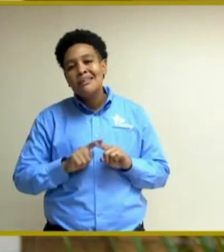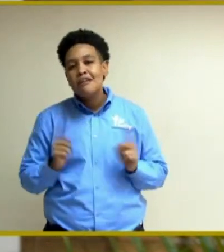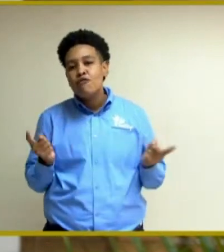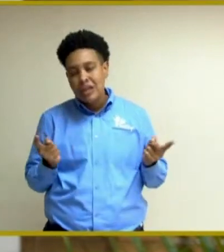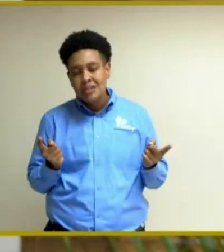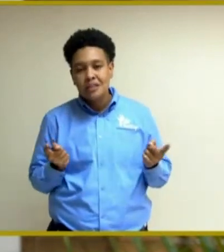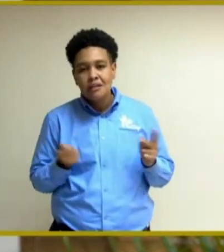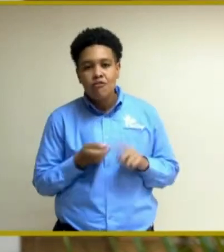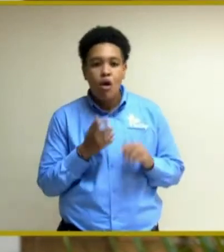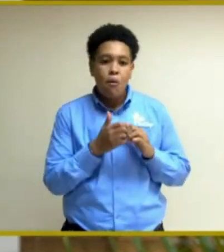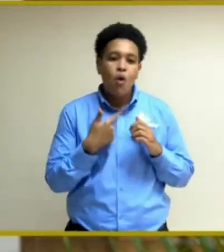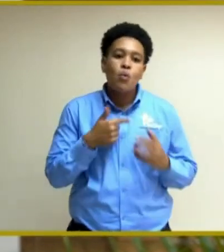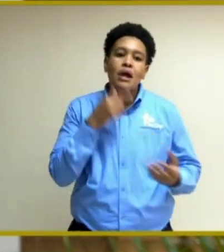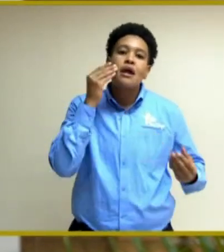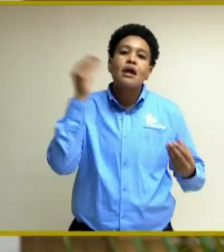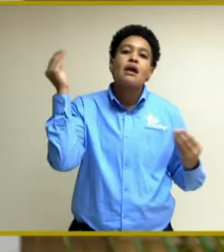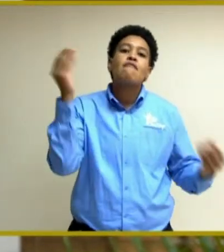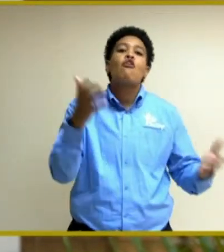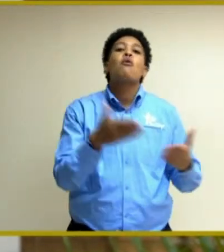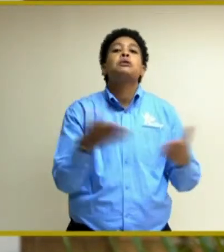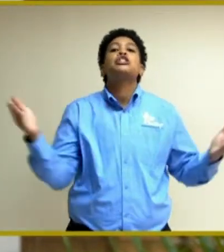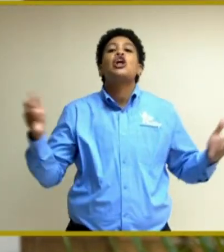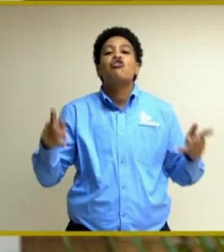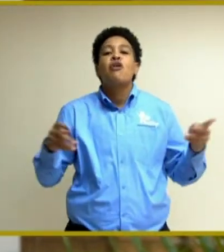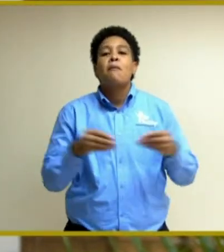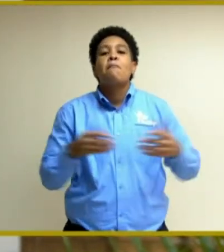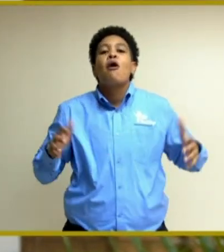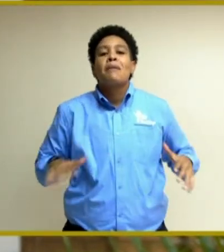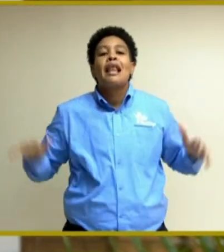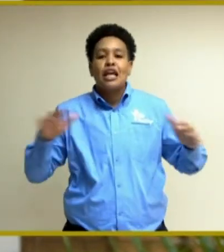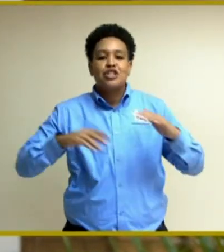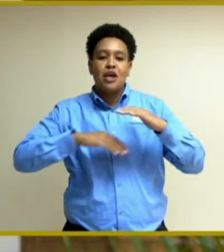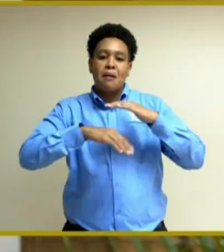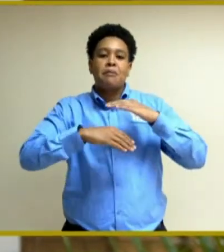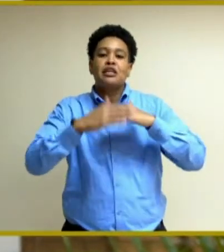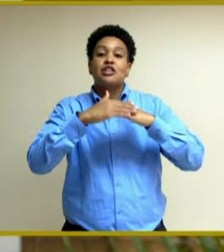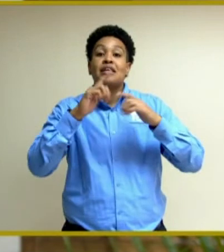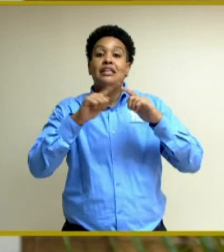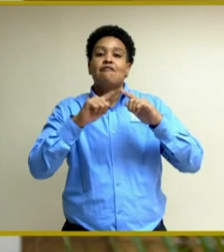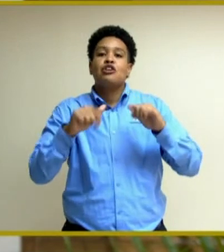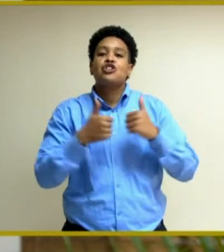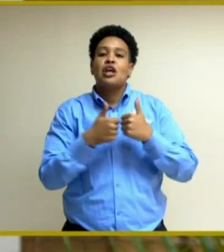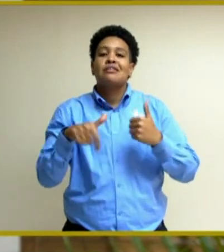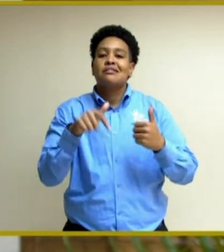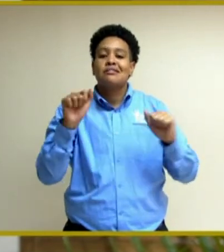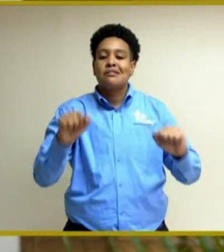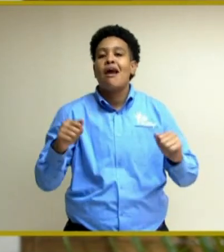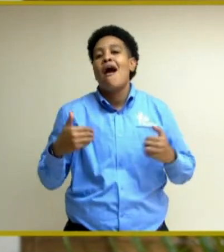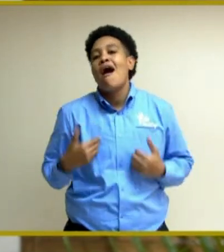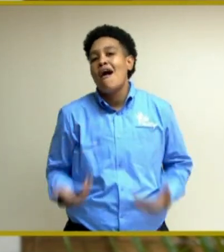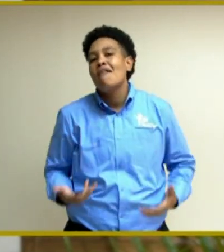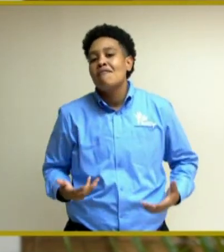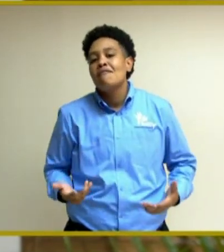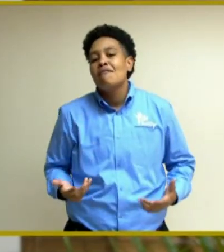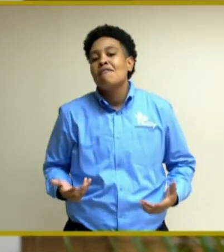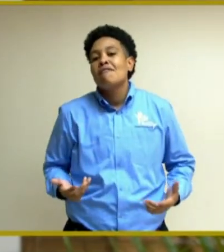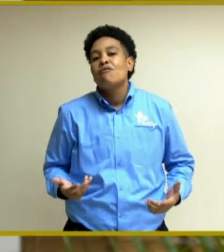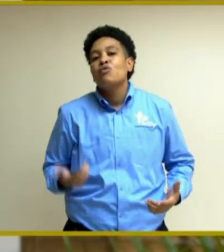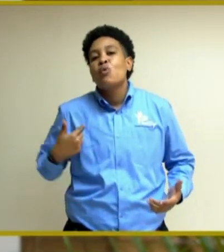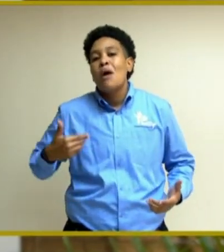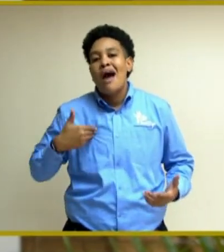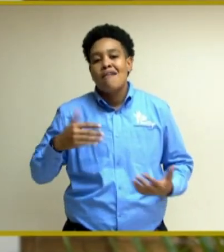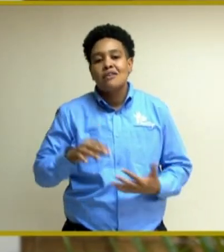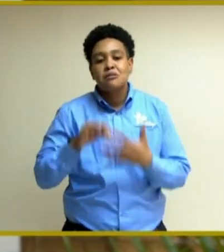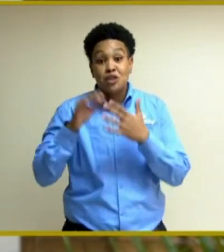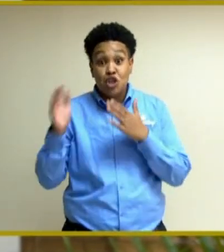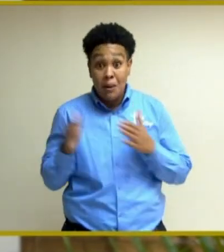different from how we are informing the general population based on the challenges that they may have. So we have a